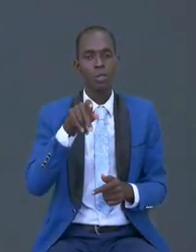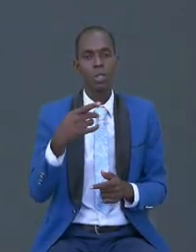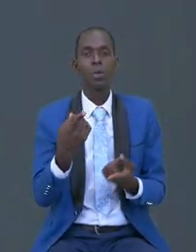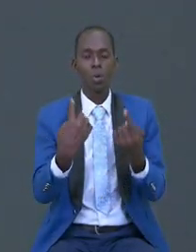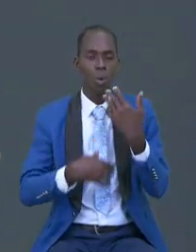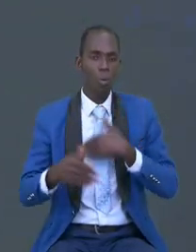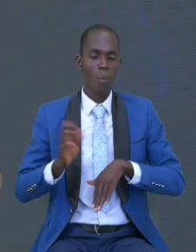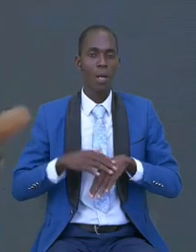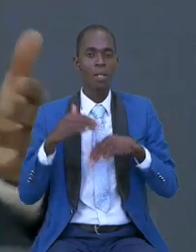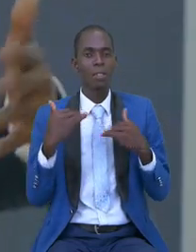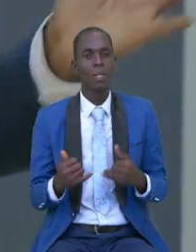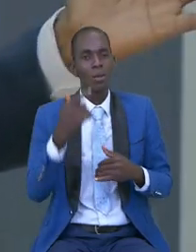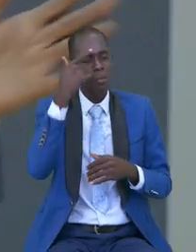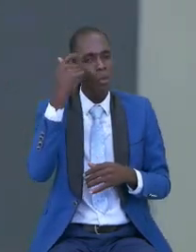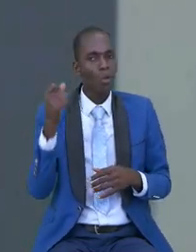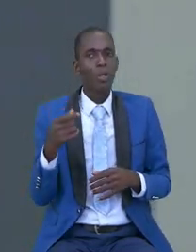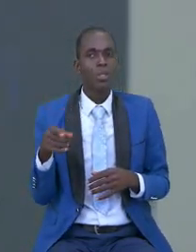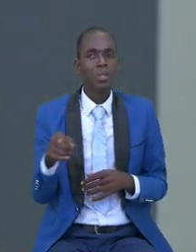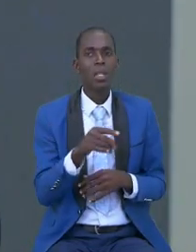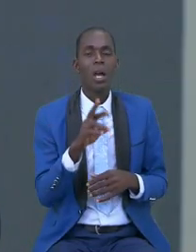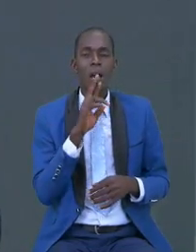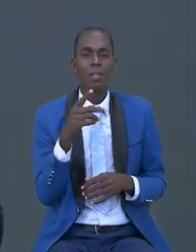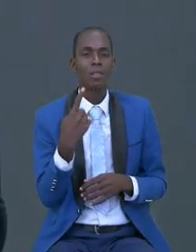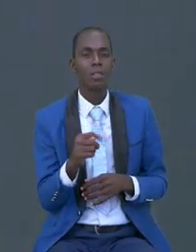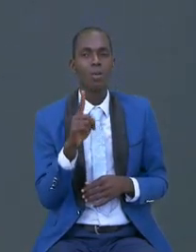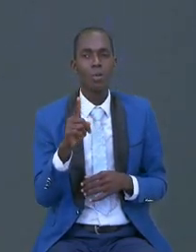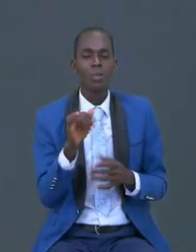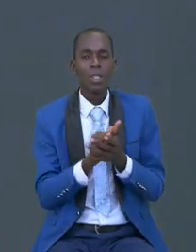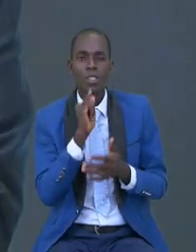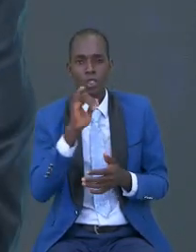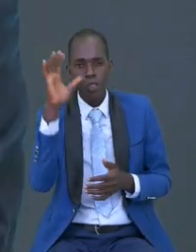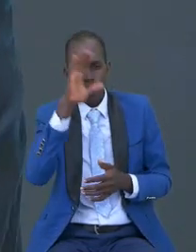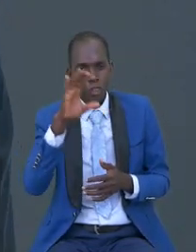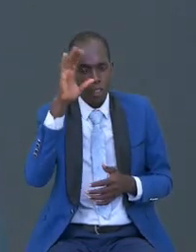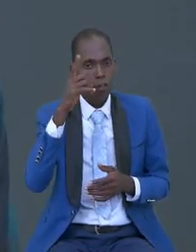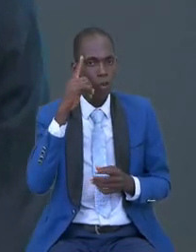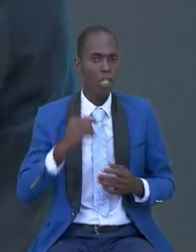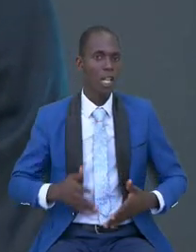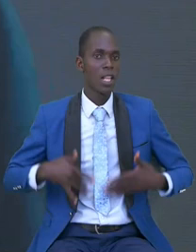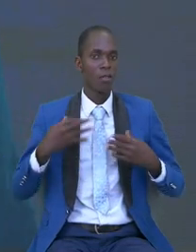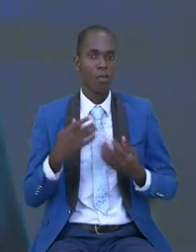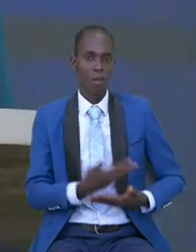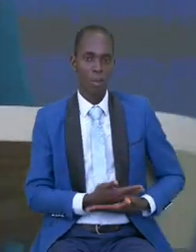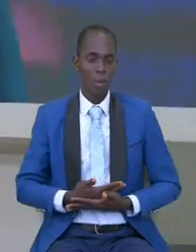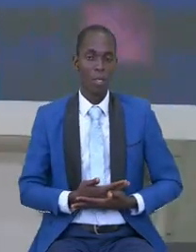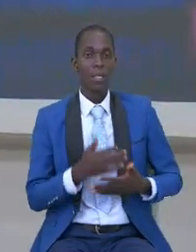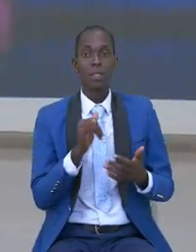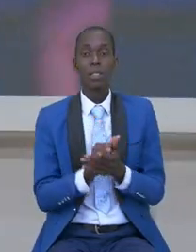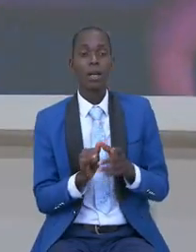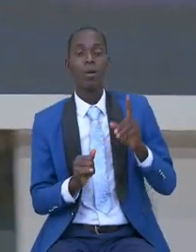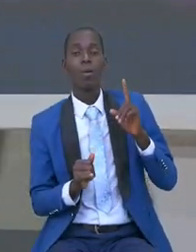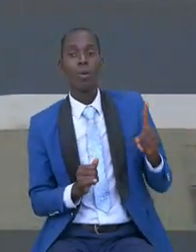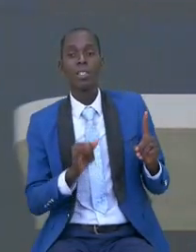now, because the one that was searching, looking for the life of the baby, that one